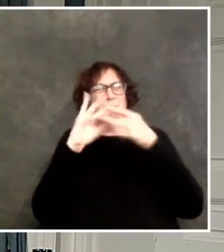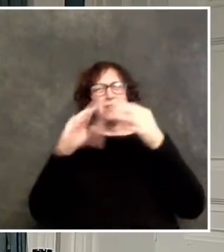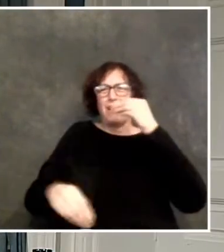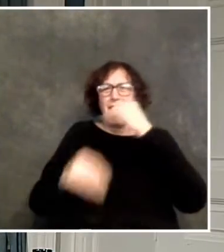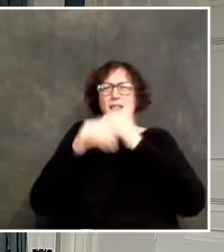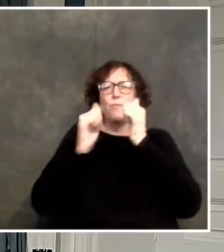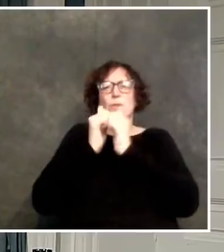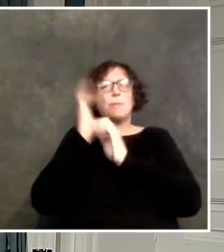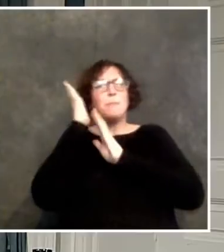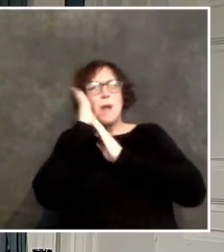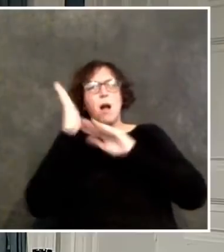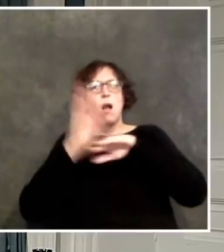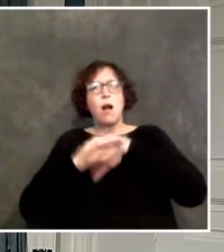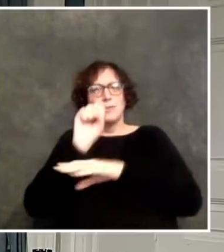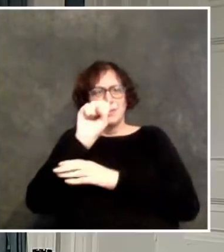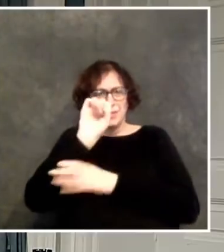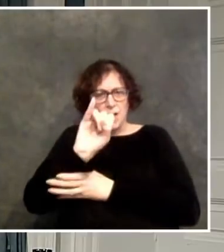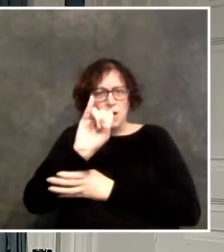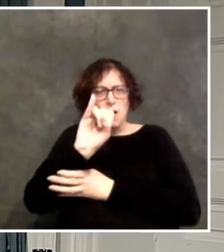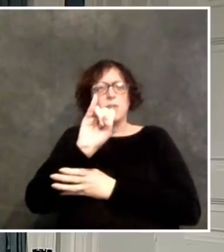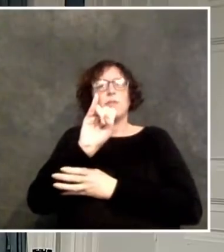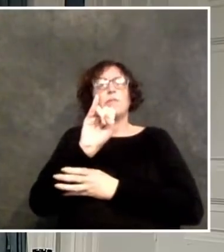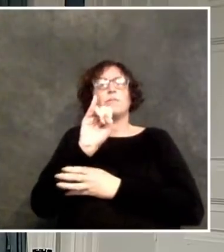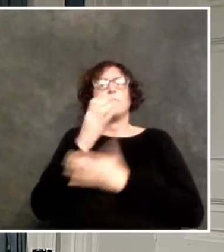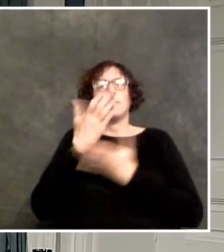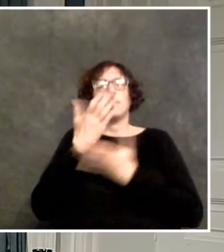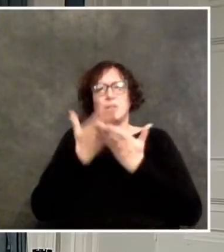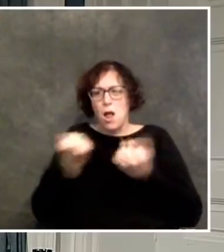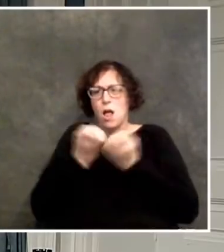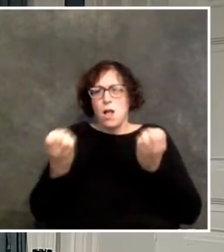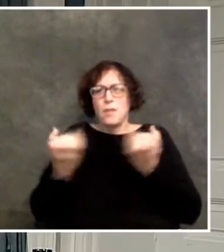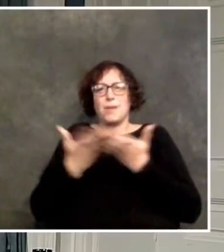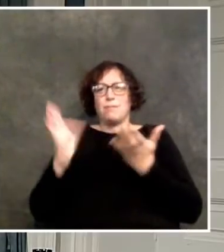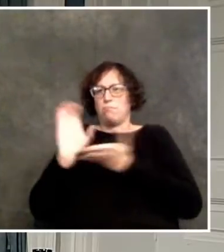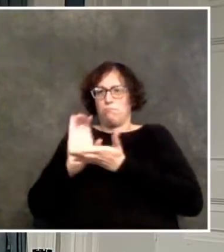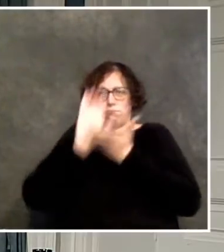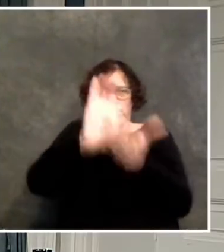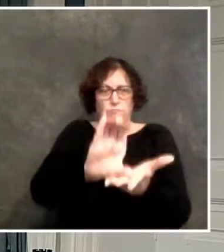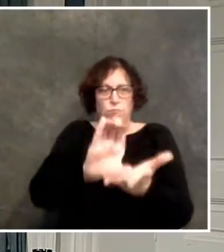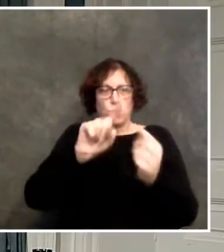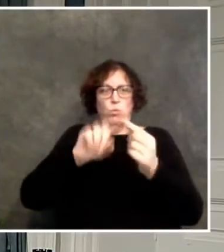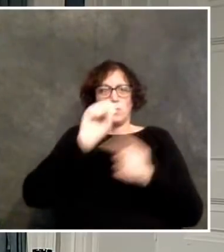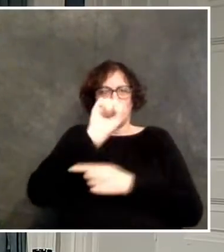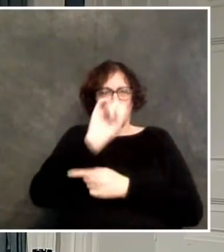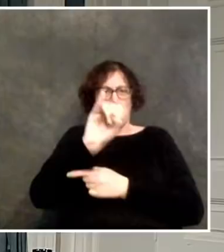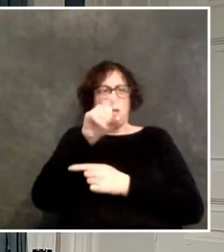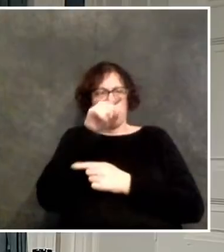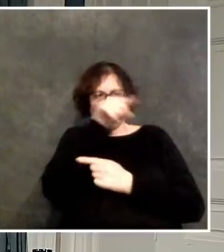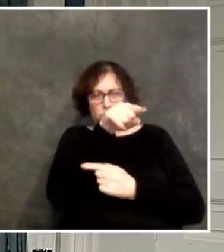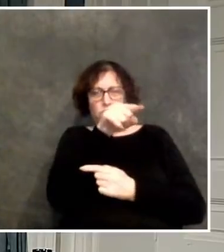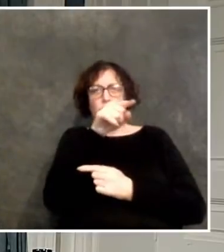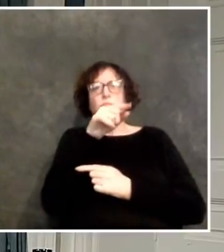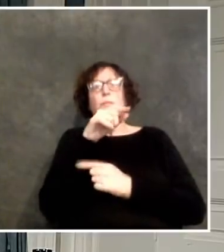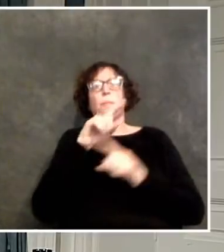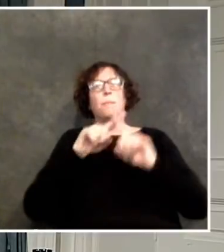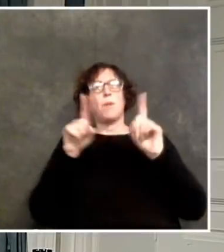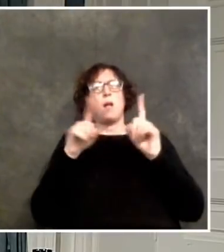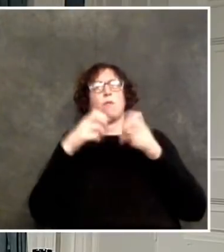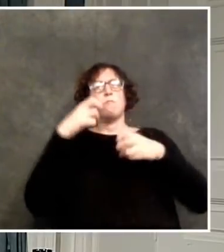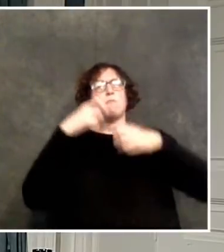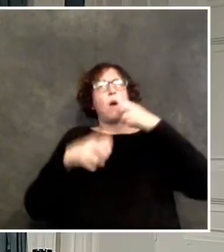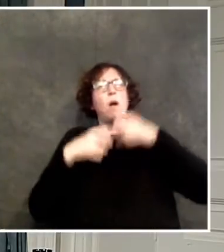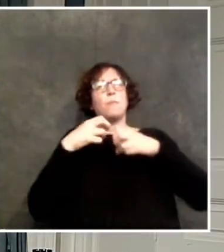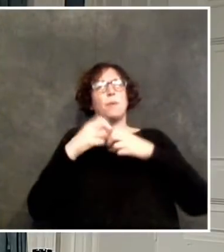more supplies there. But the only problem is, there's no these beds haven't come online yet. You haven't identified